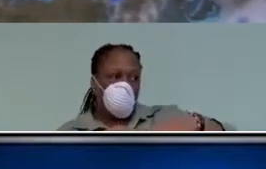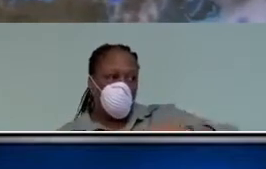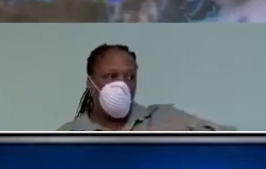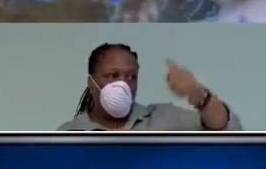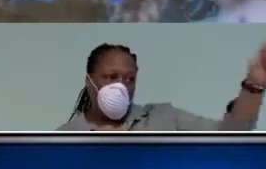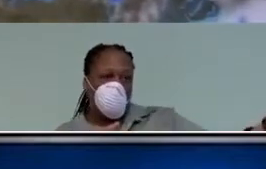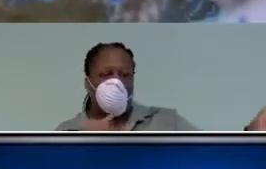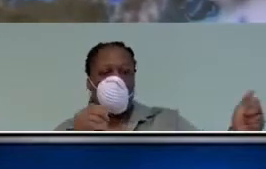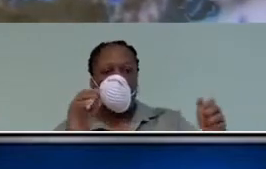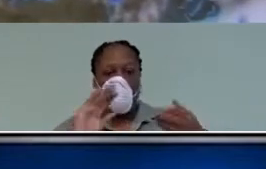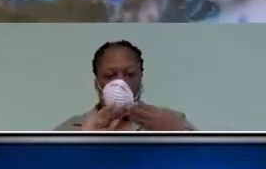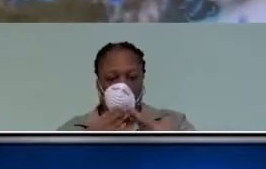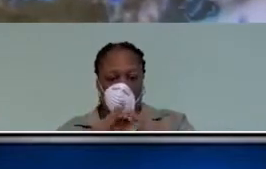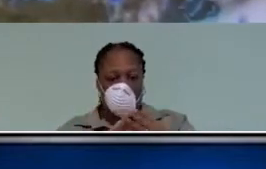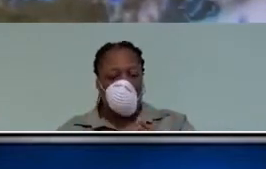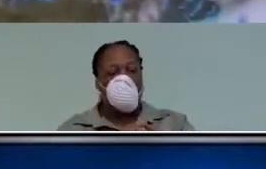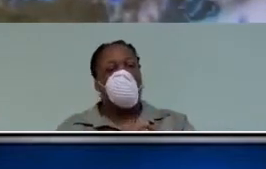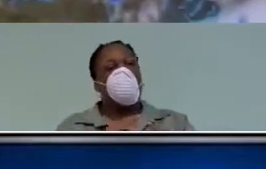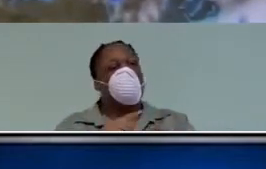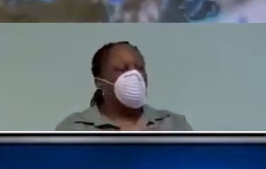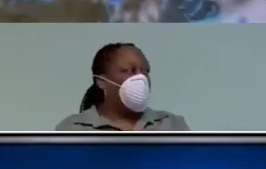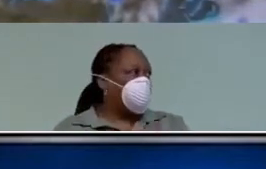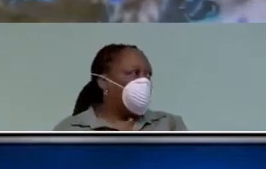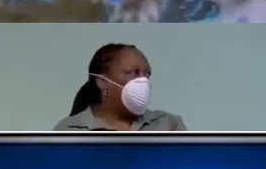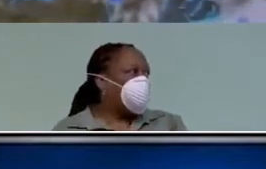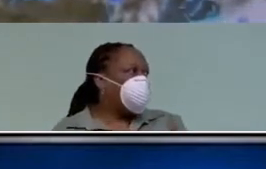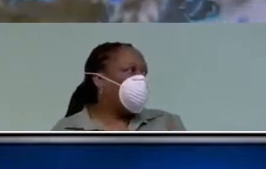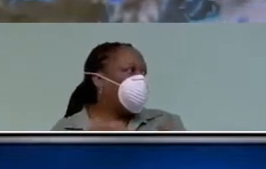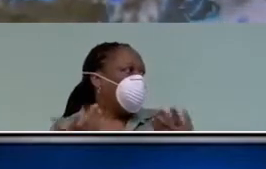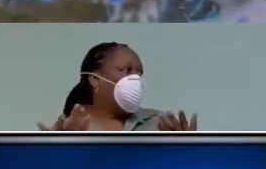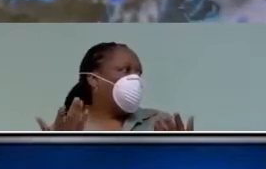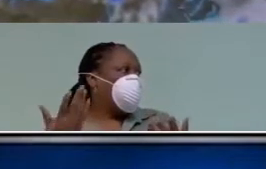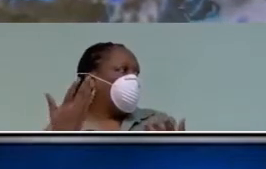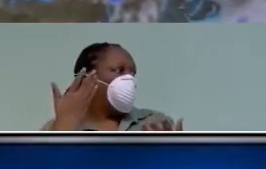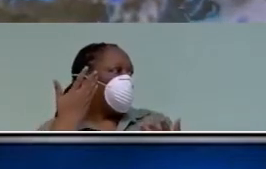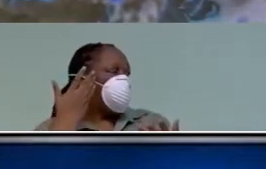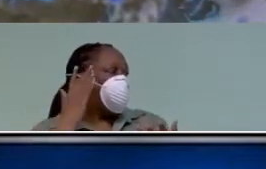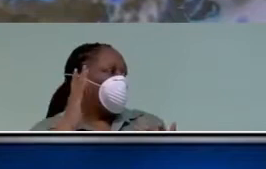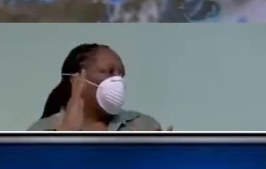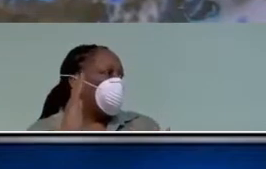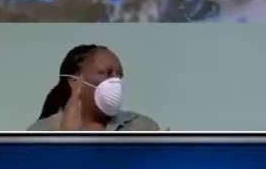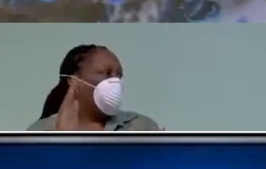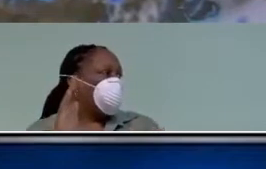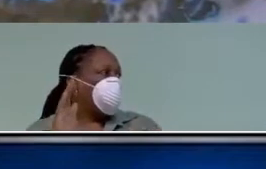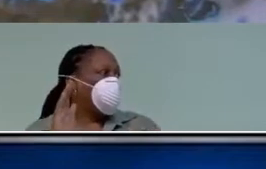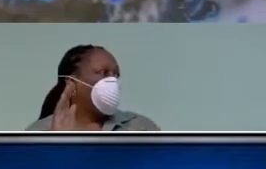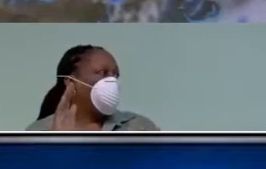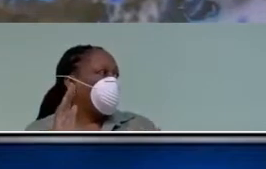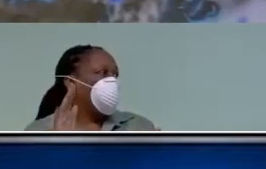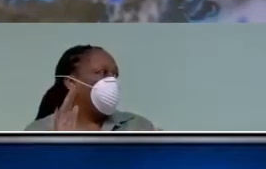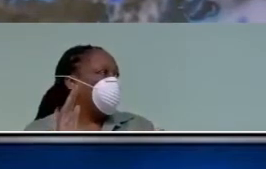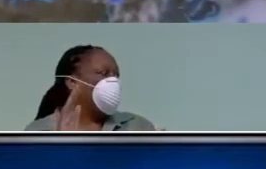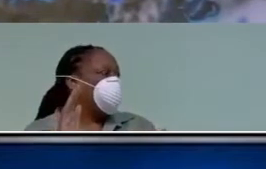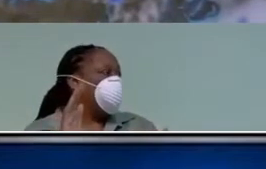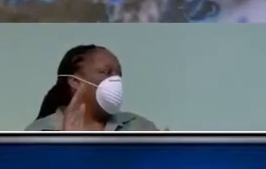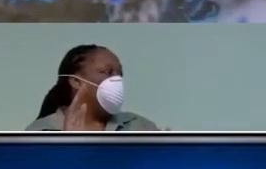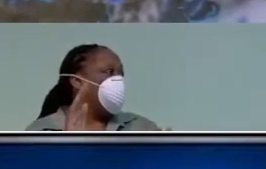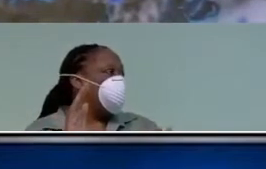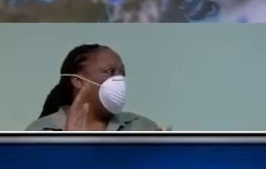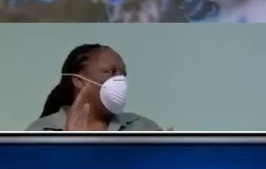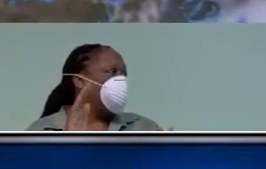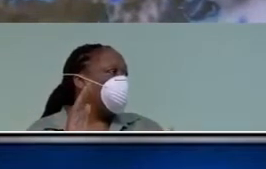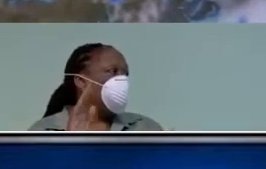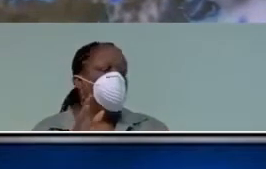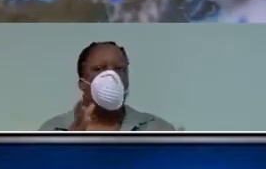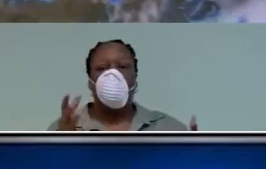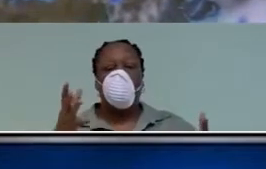have to understand, that has come from the fact that we are focusing predominantly on getting that cargo out at the